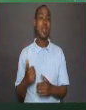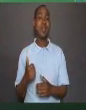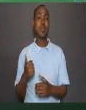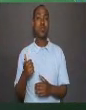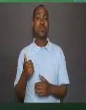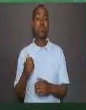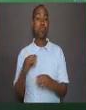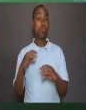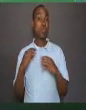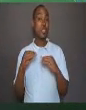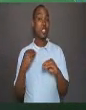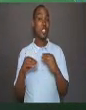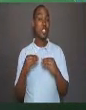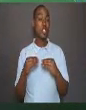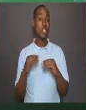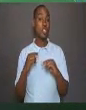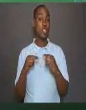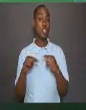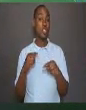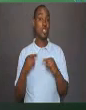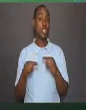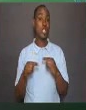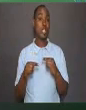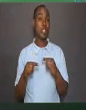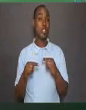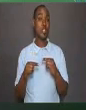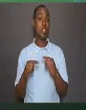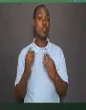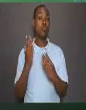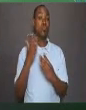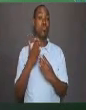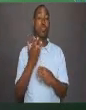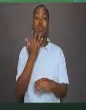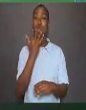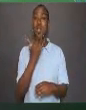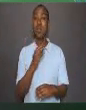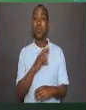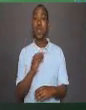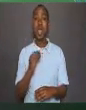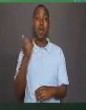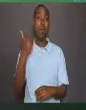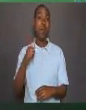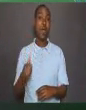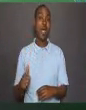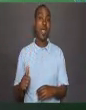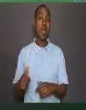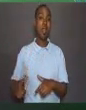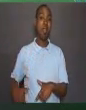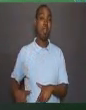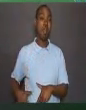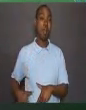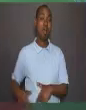the concentration gradient between the blood and the air in the